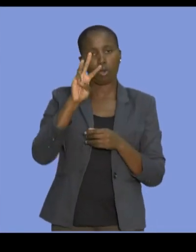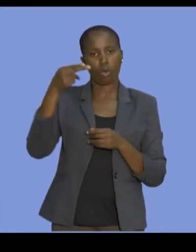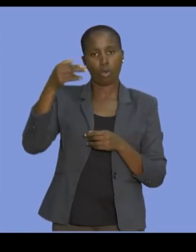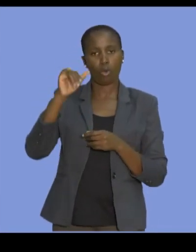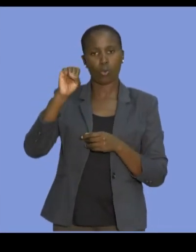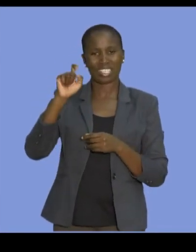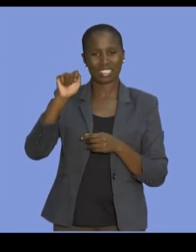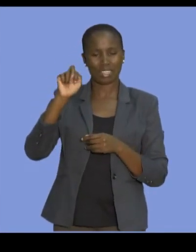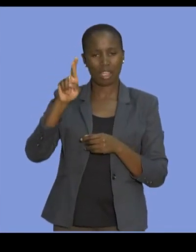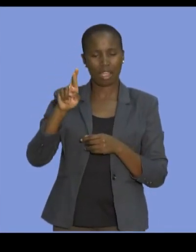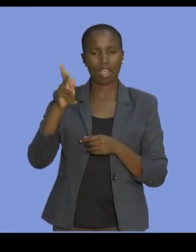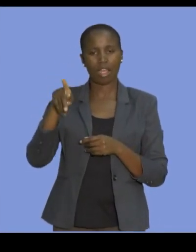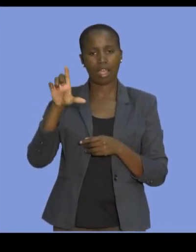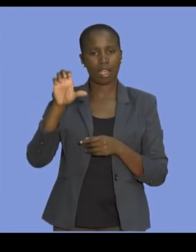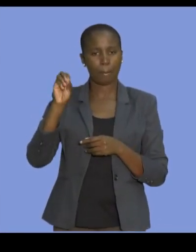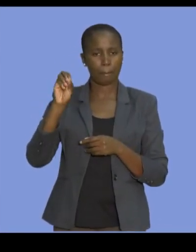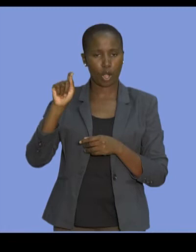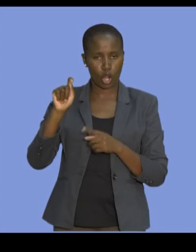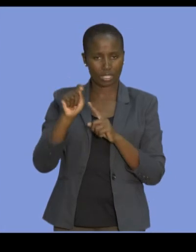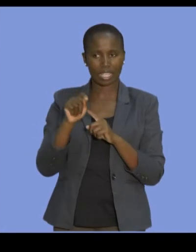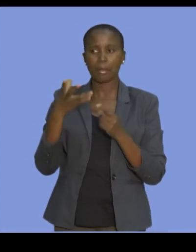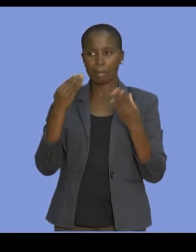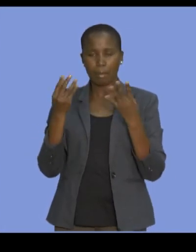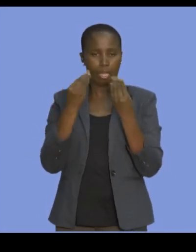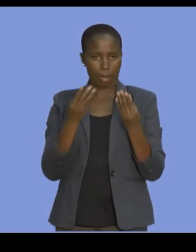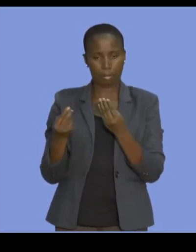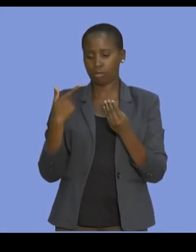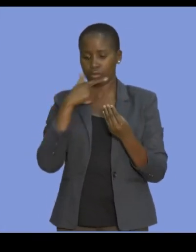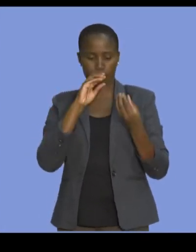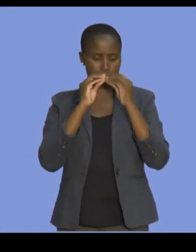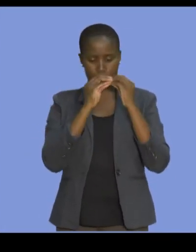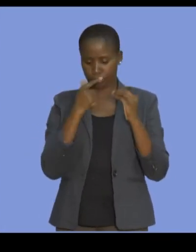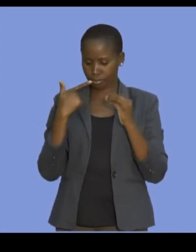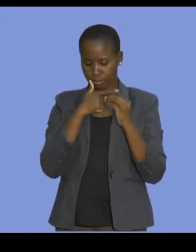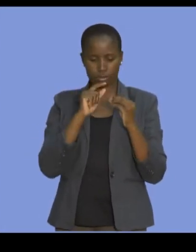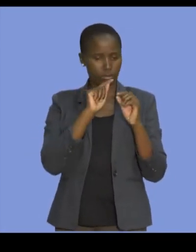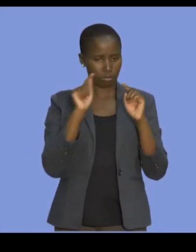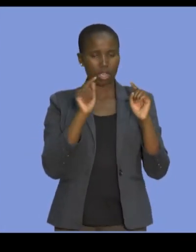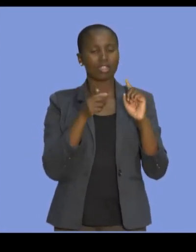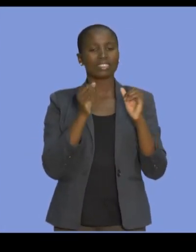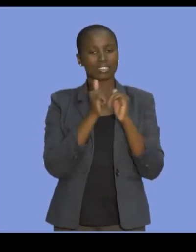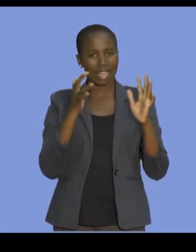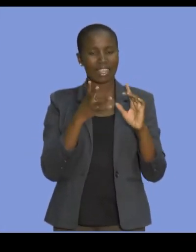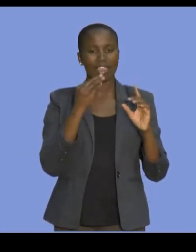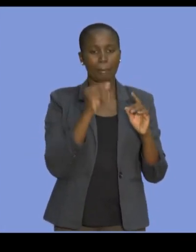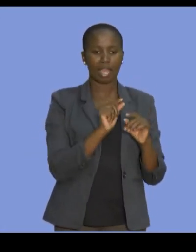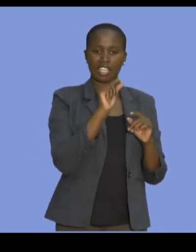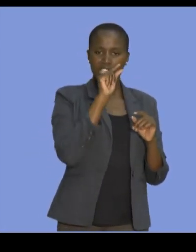This is the first number once the data has been ordered and written in order from the smallest to the highest.